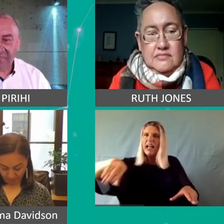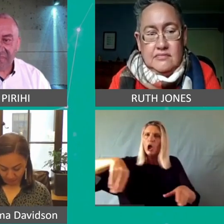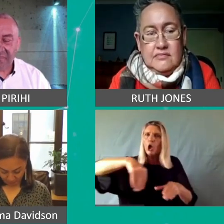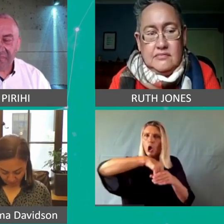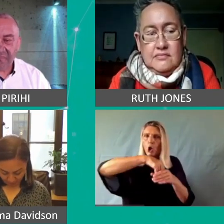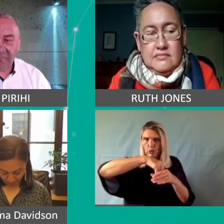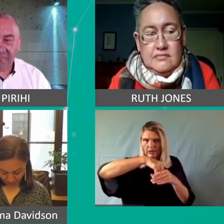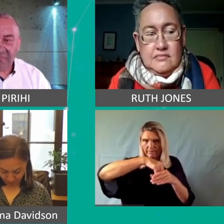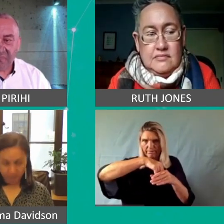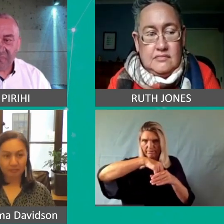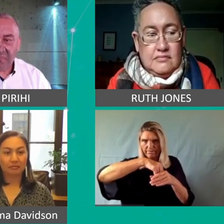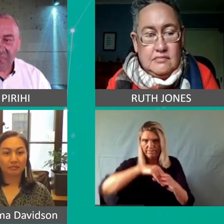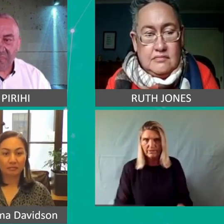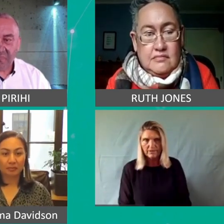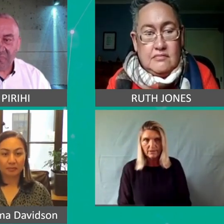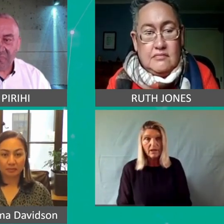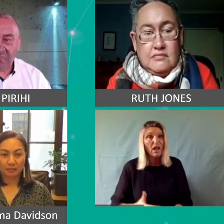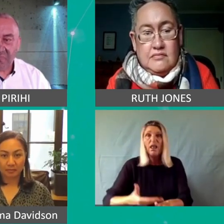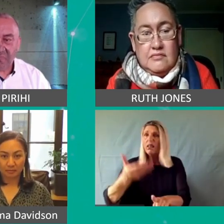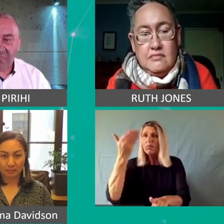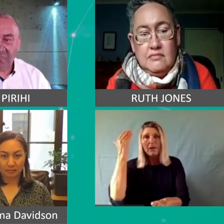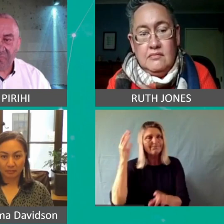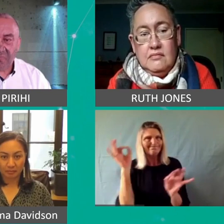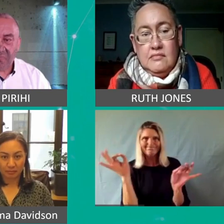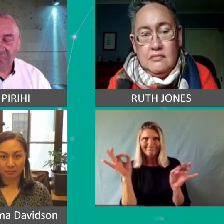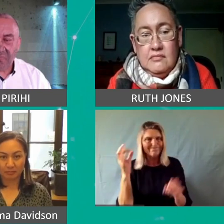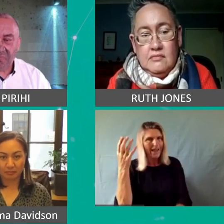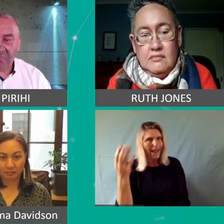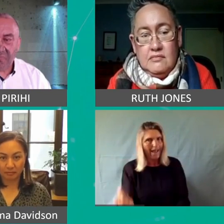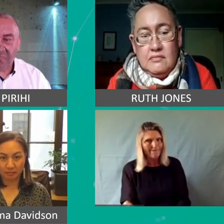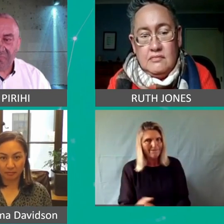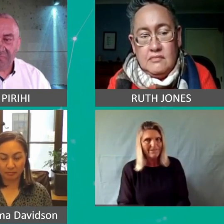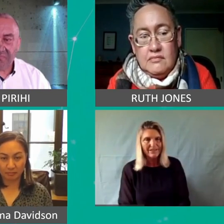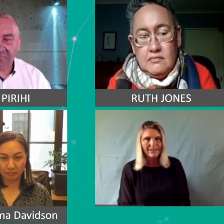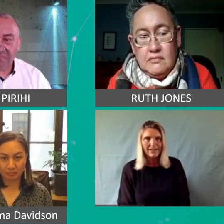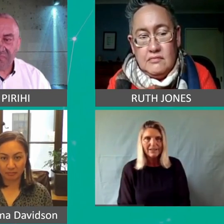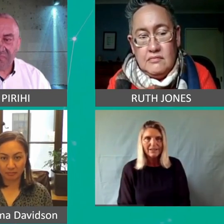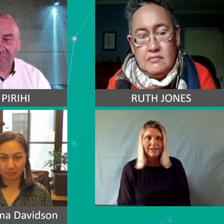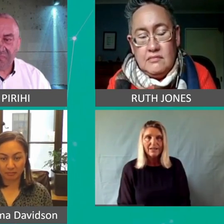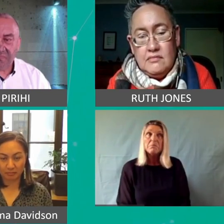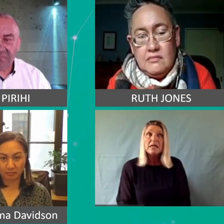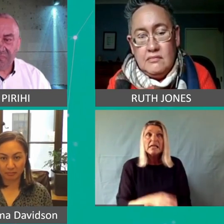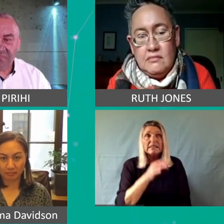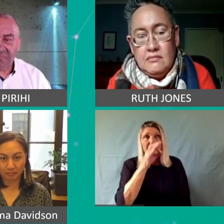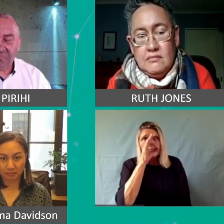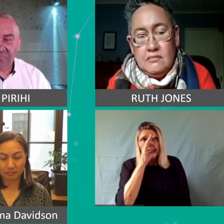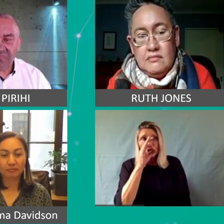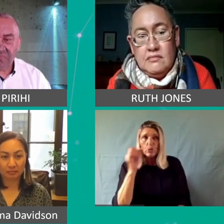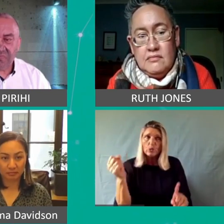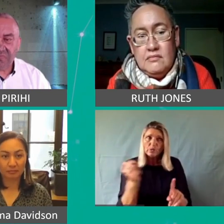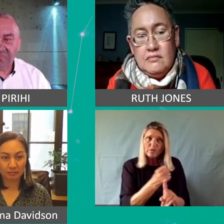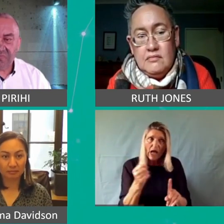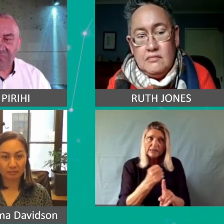This is what hasn't occurred in the past. While sexual and domestic violence services have wanted to work with disabled